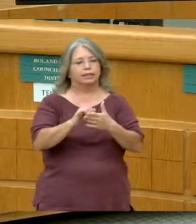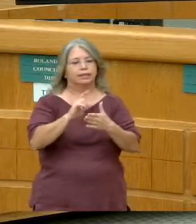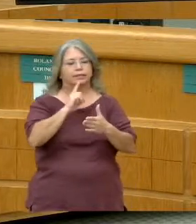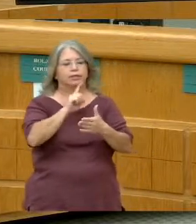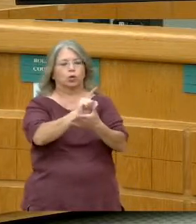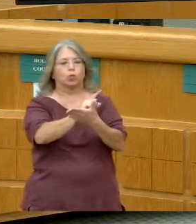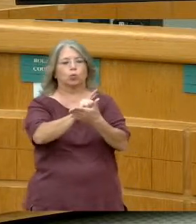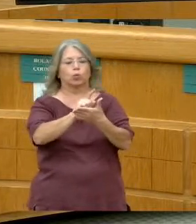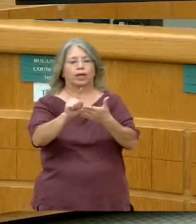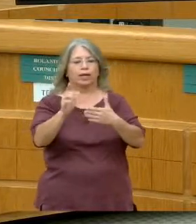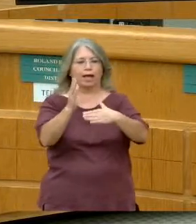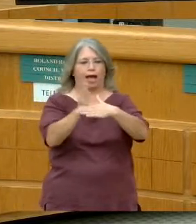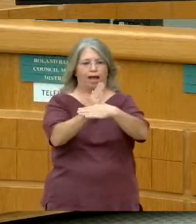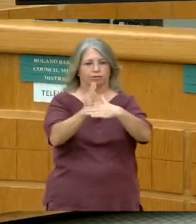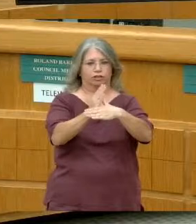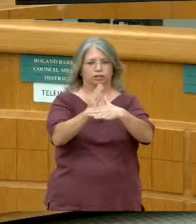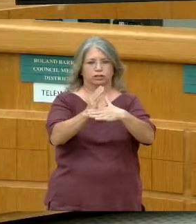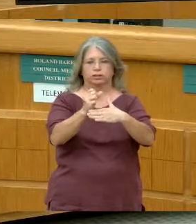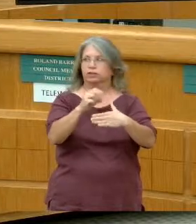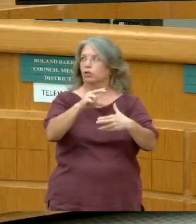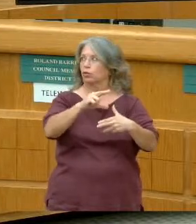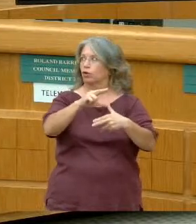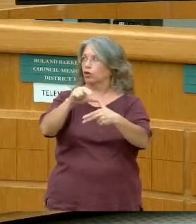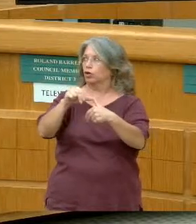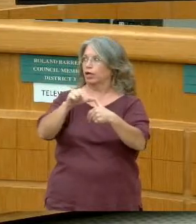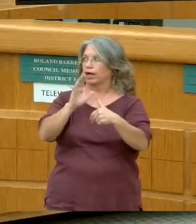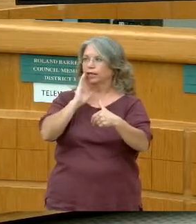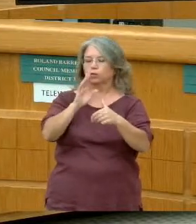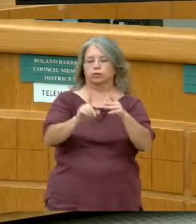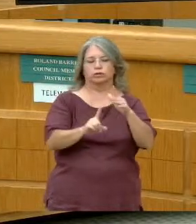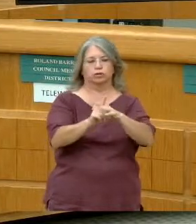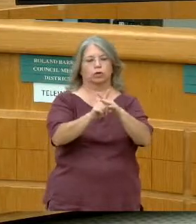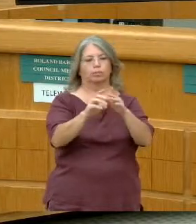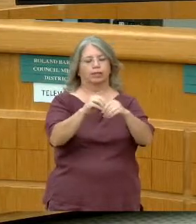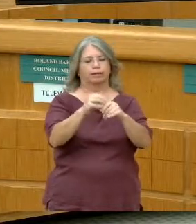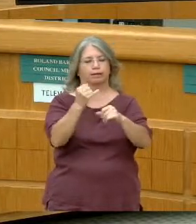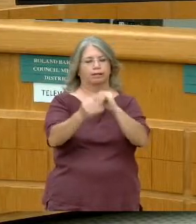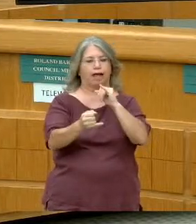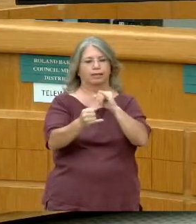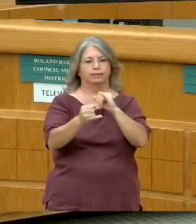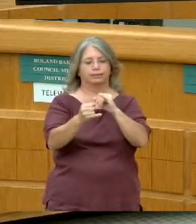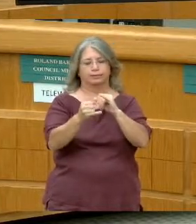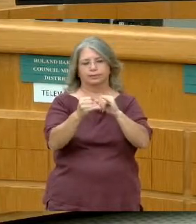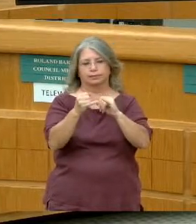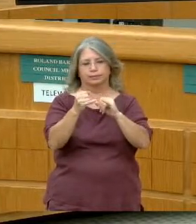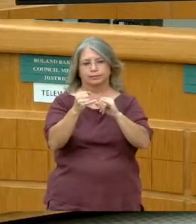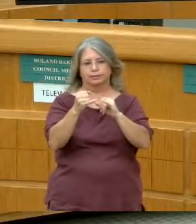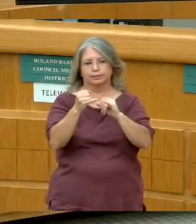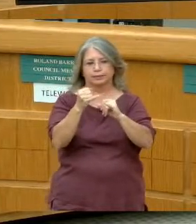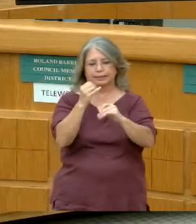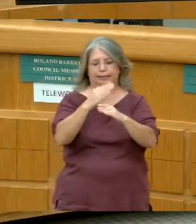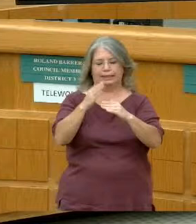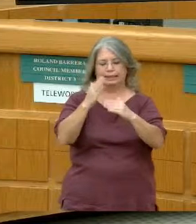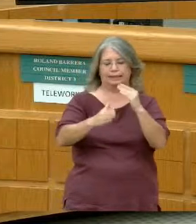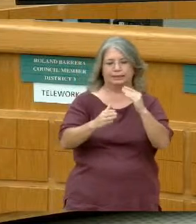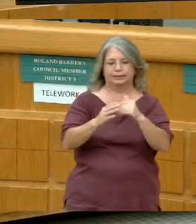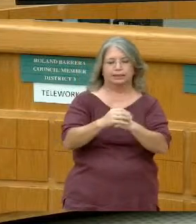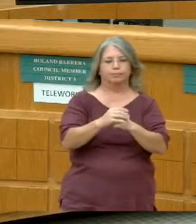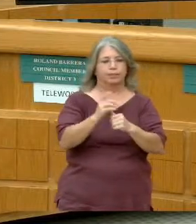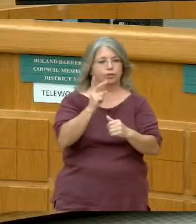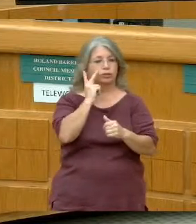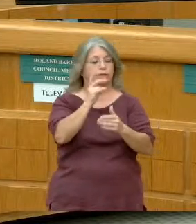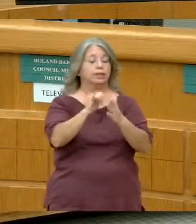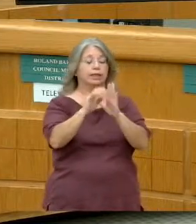so the hurricane is baked into the last data point on the graph in these different metrics. You can see that they're moving in the right direction.